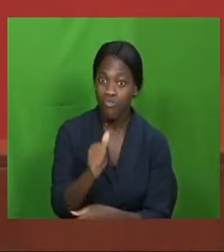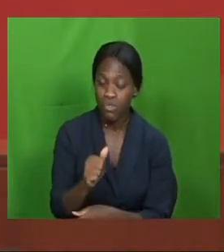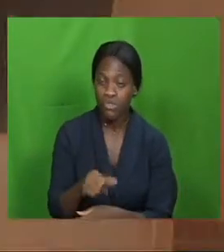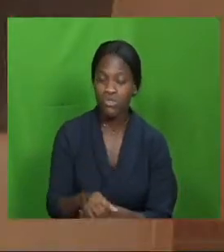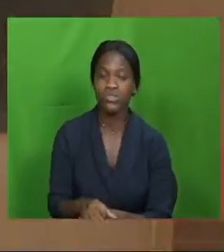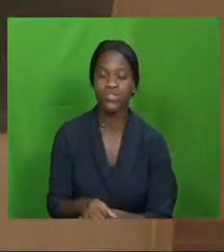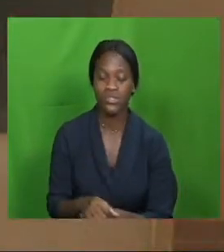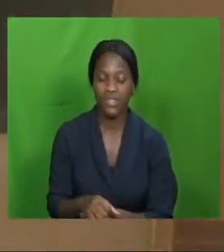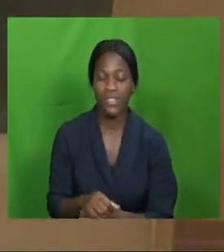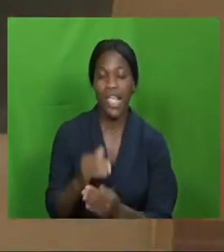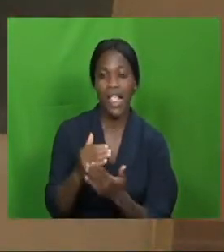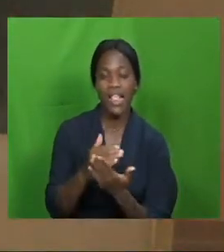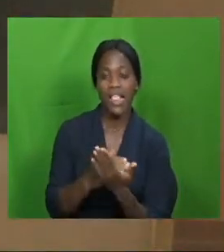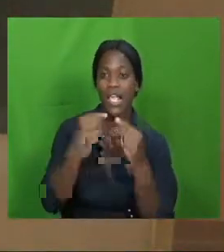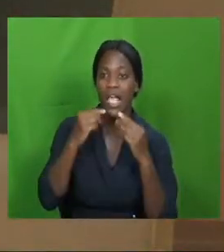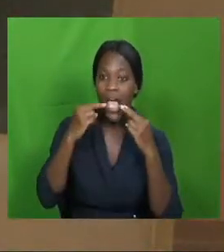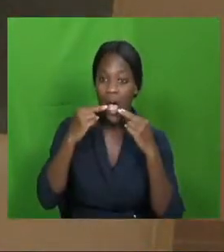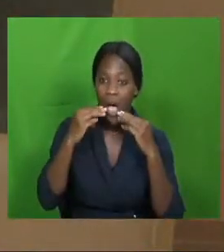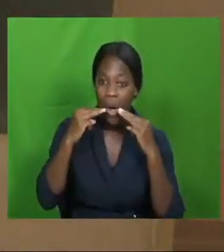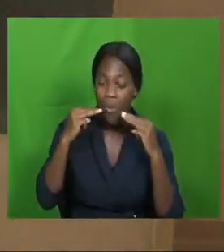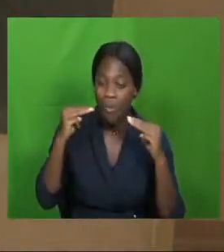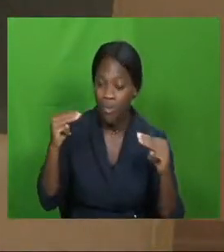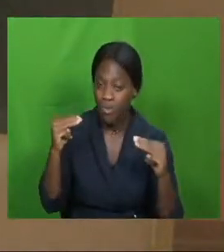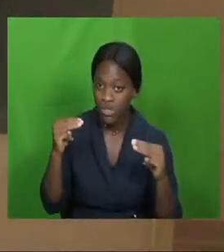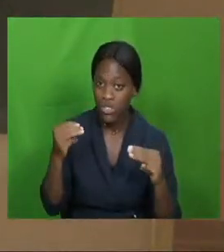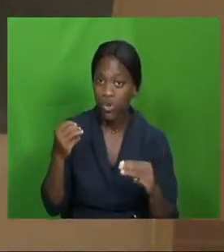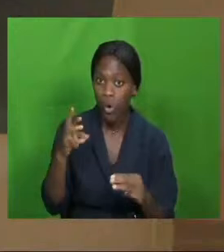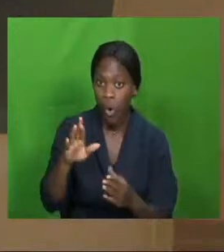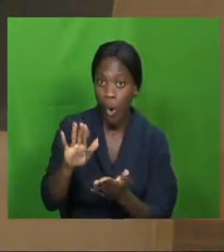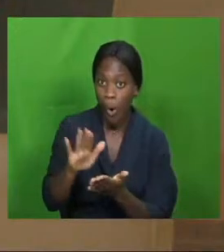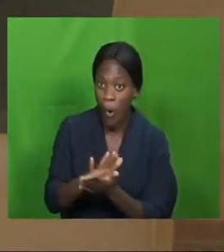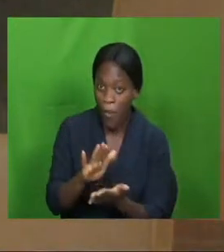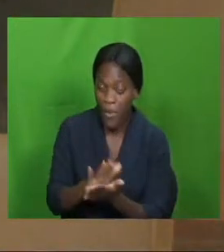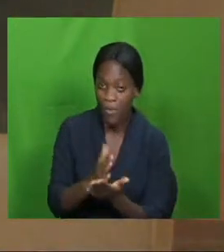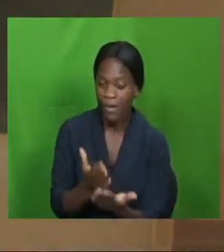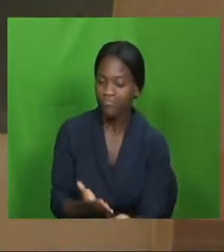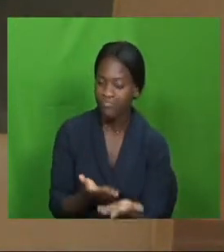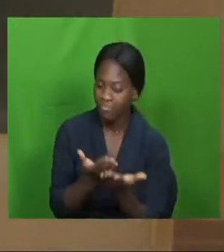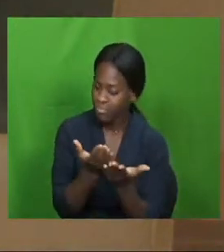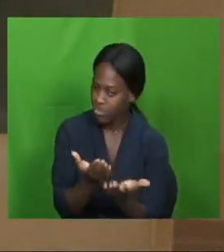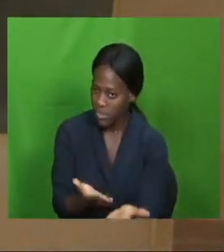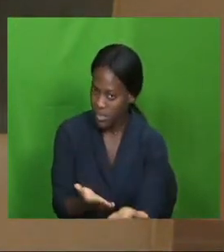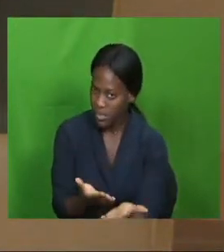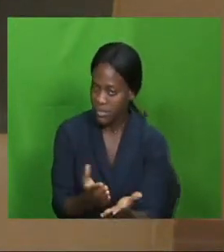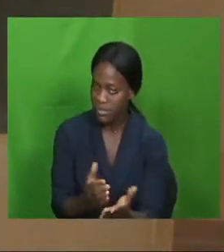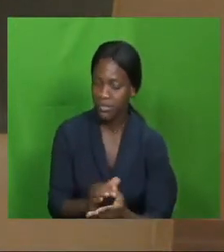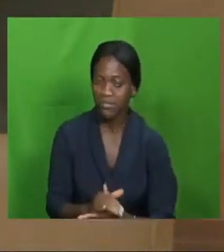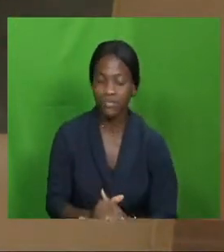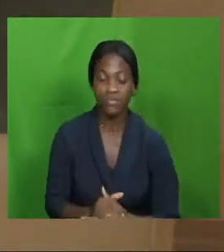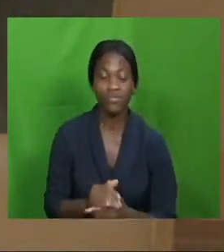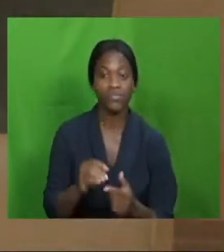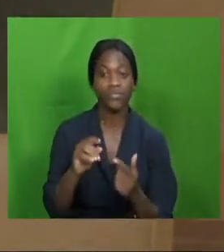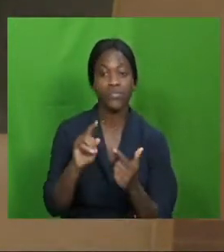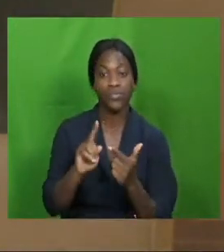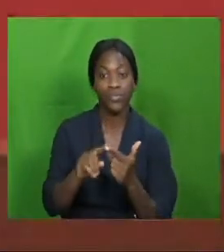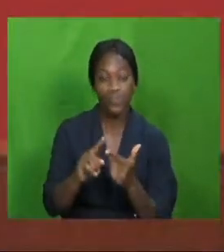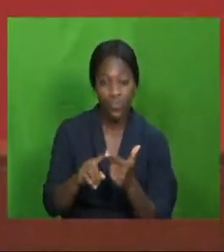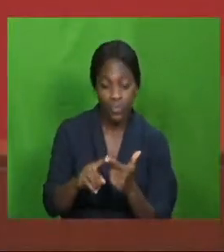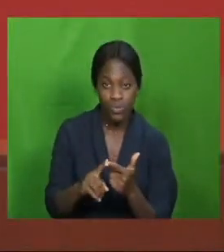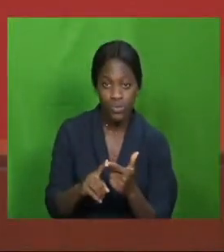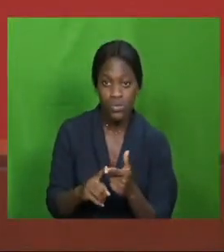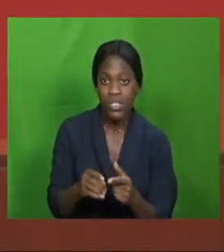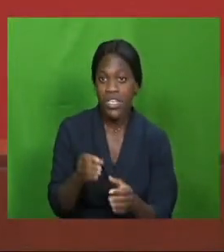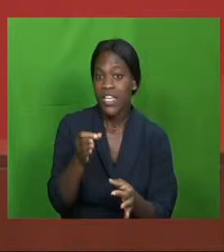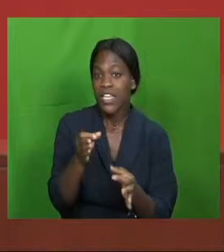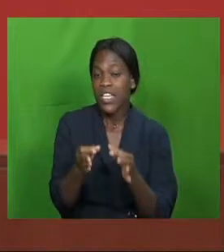listed as a motion, but as a paper for the information of the House. And two, whether